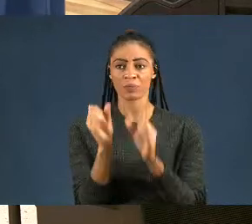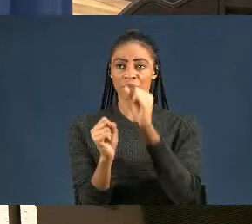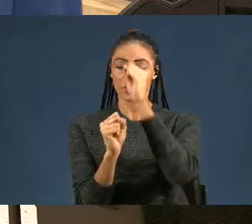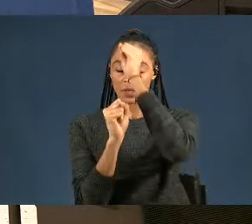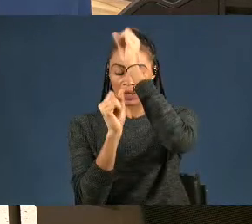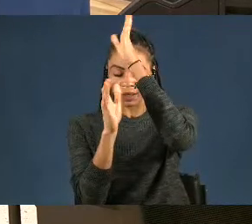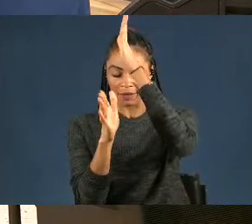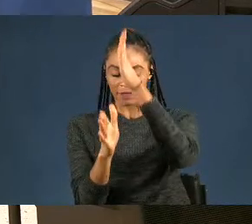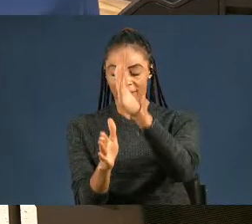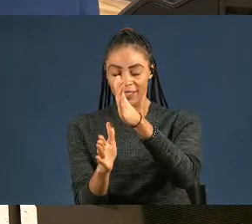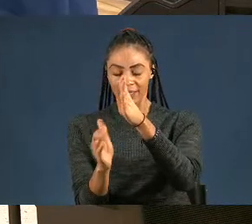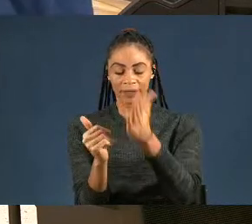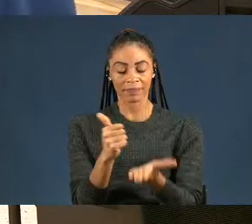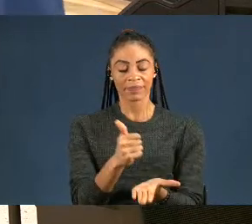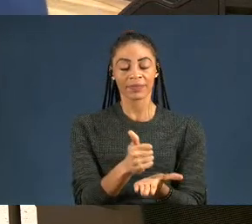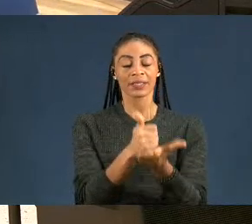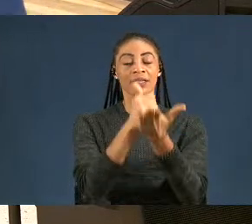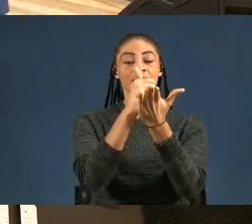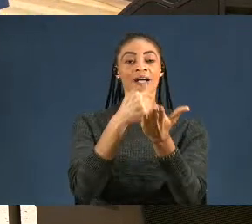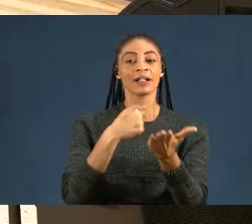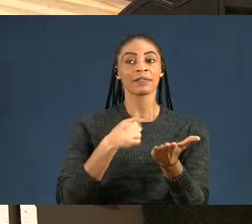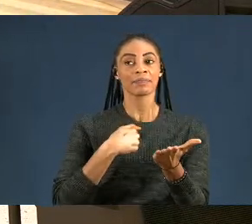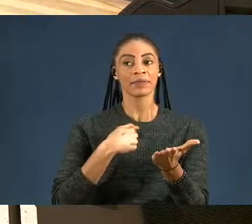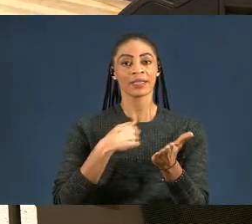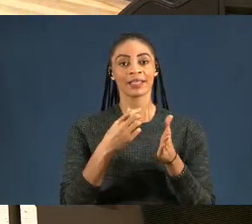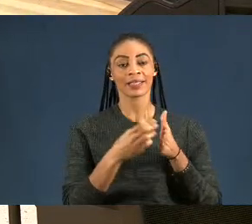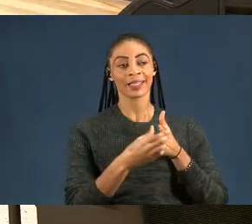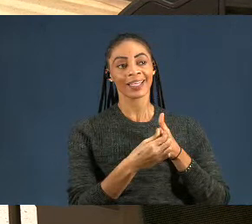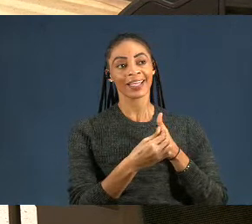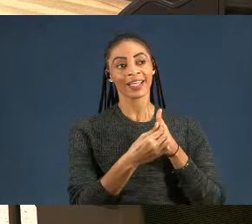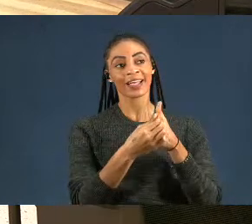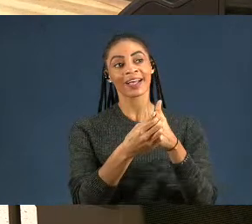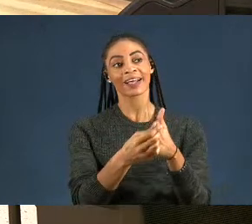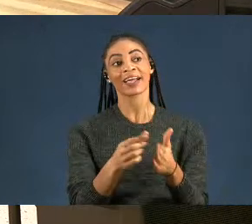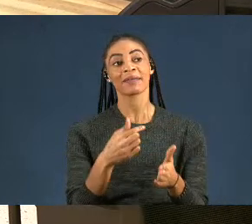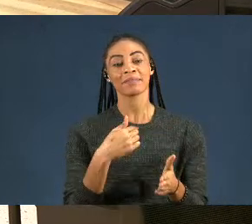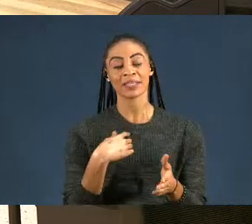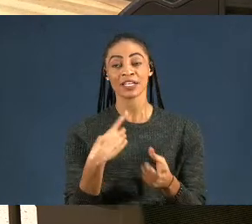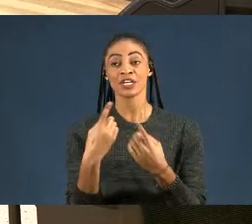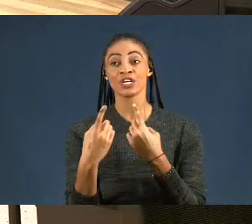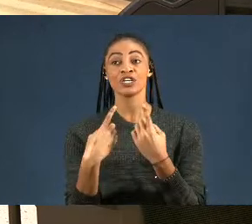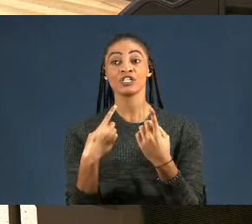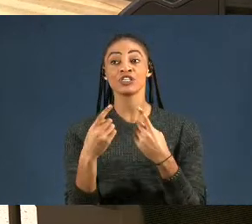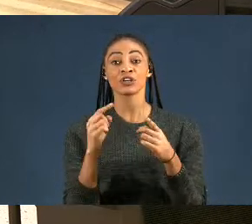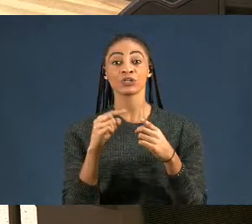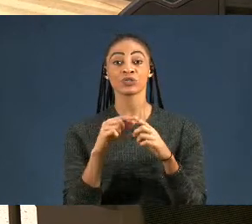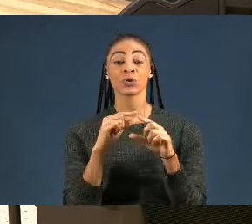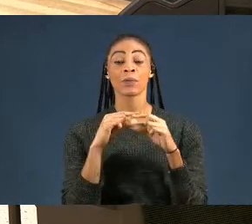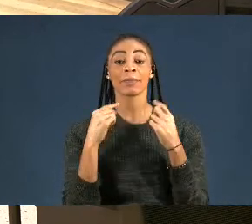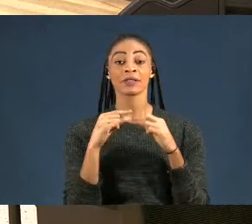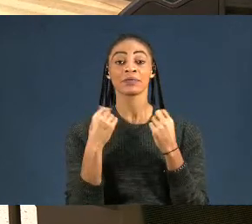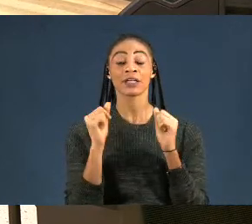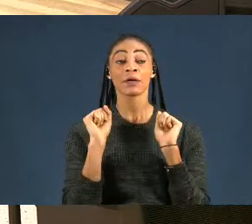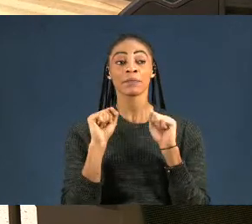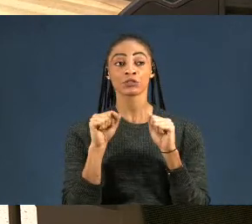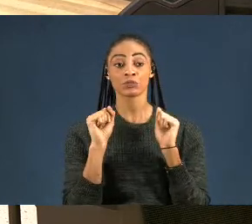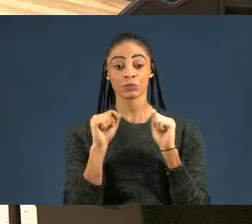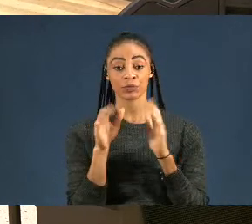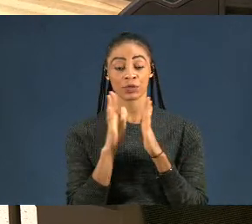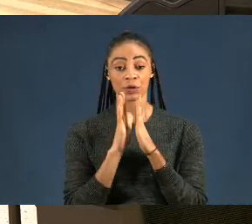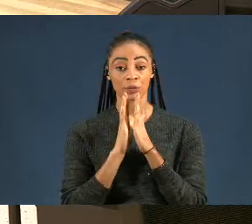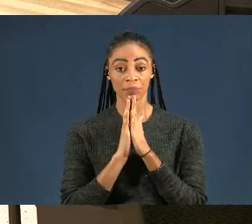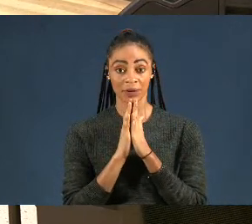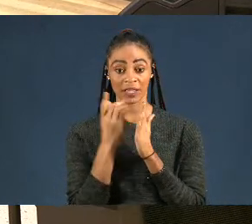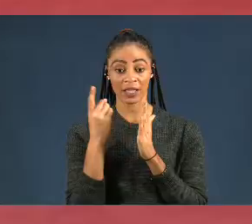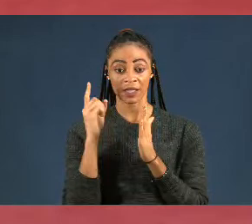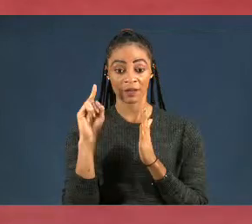me and guide me. We welcome you. You can come. You can talk to the pastors. They can pray with you. But I want you to do the right